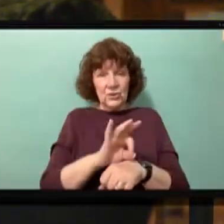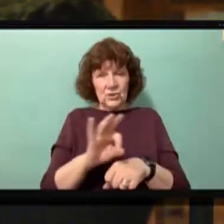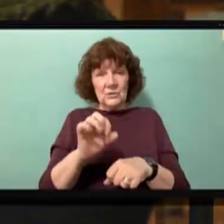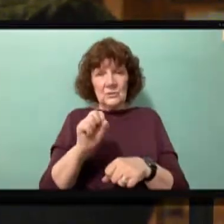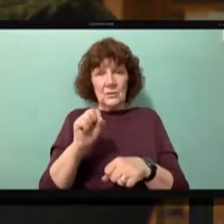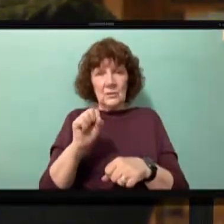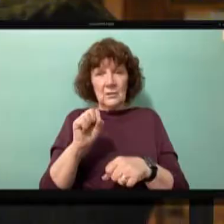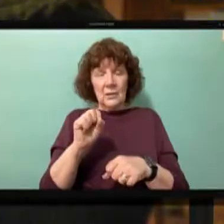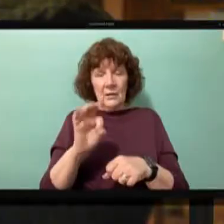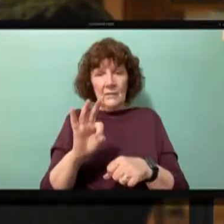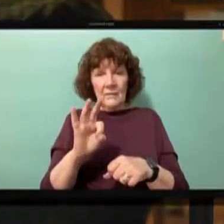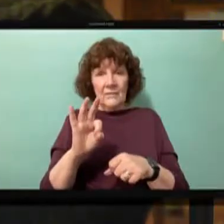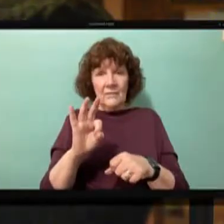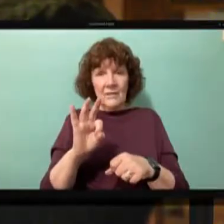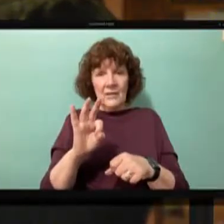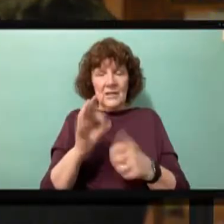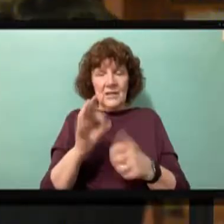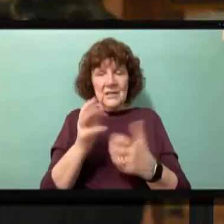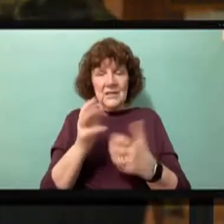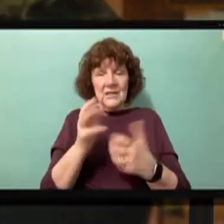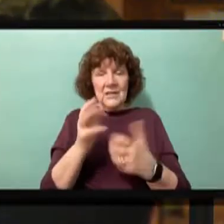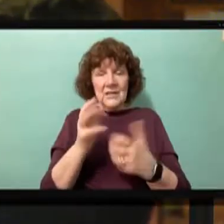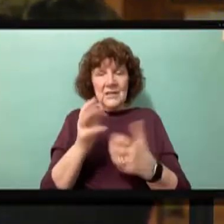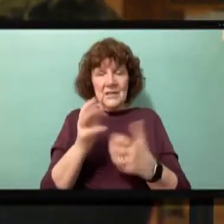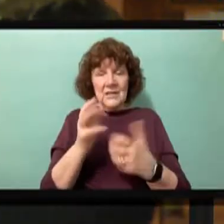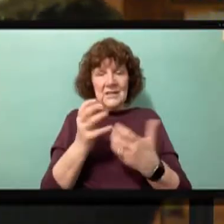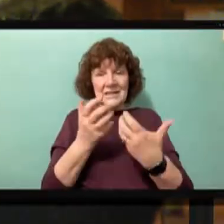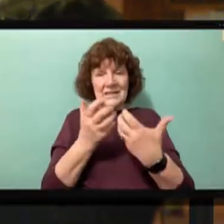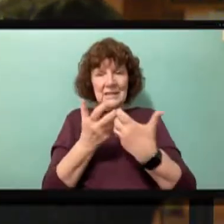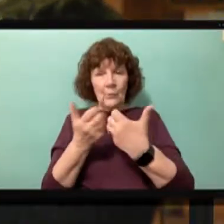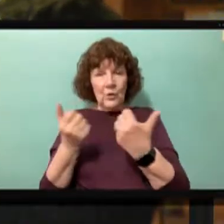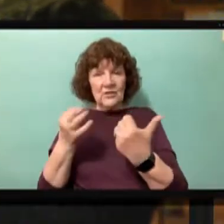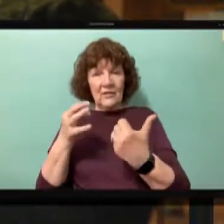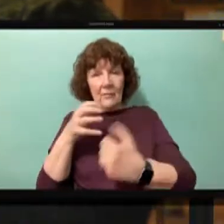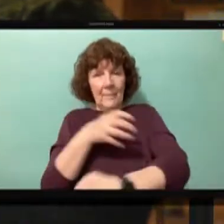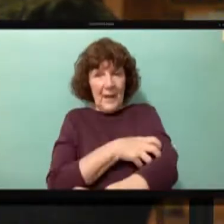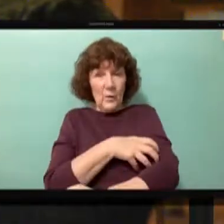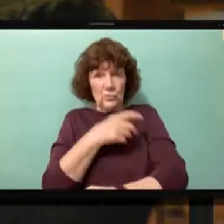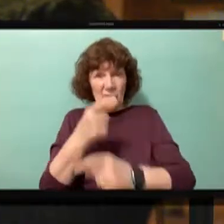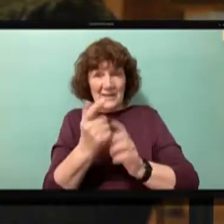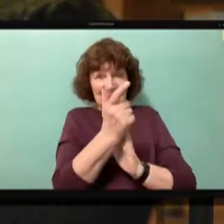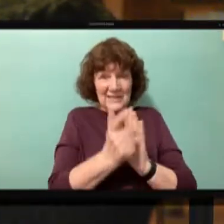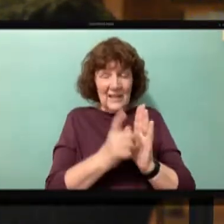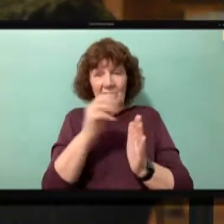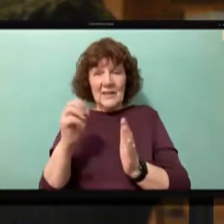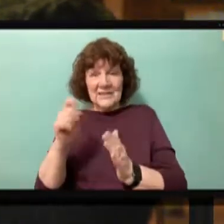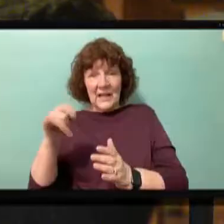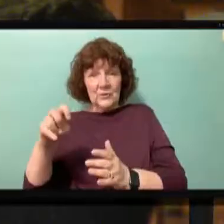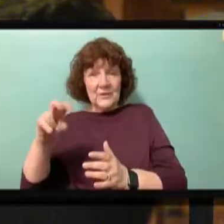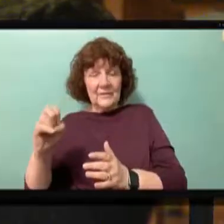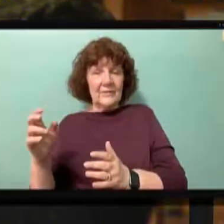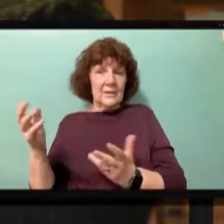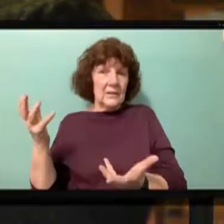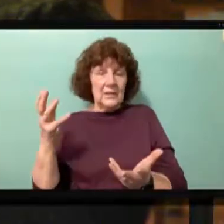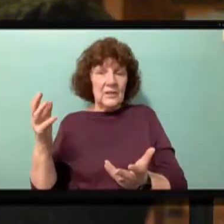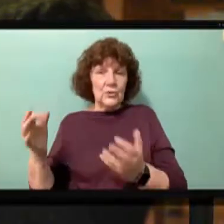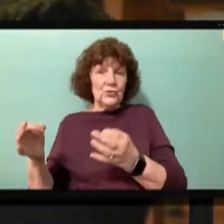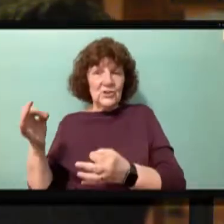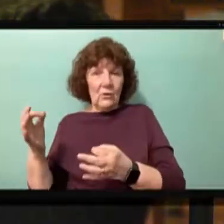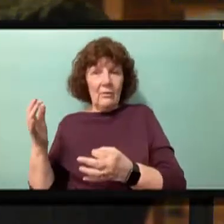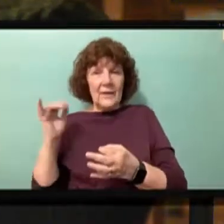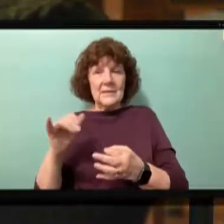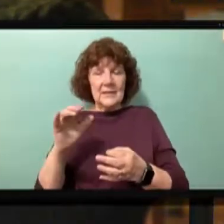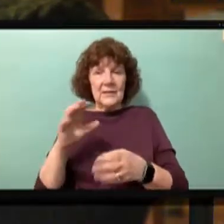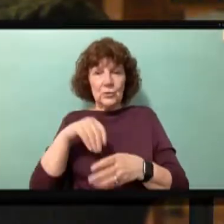of powers, right? The executive, legislative, and auditing branch, less so the internal organization of the executive branch,